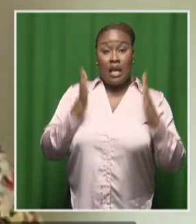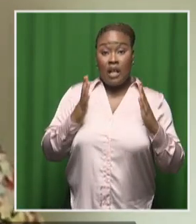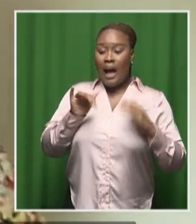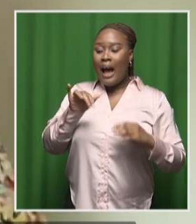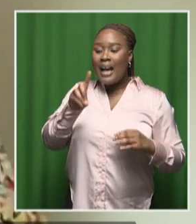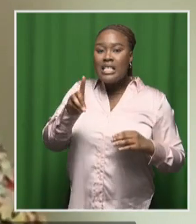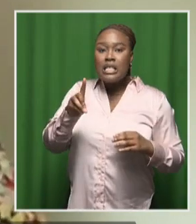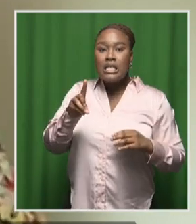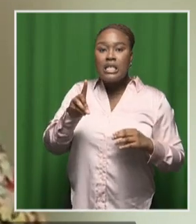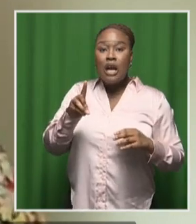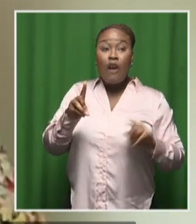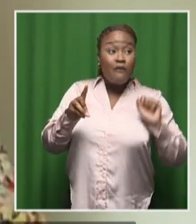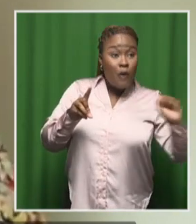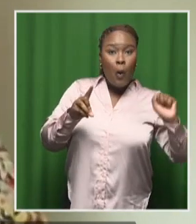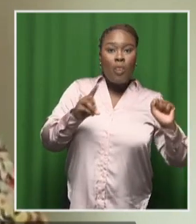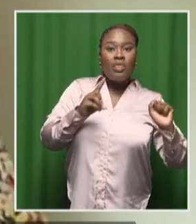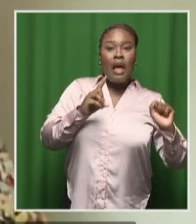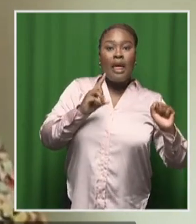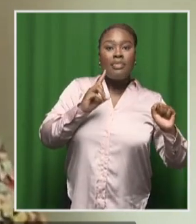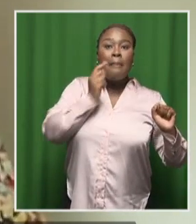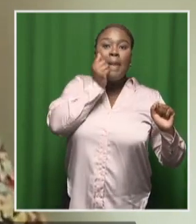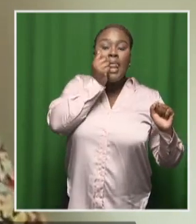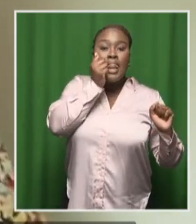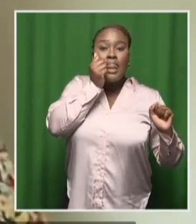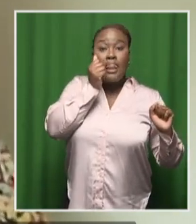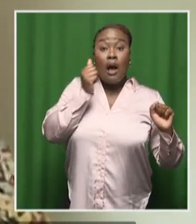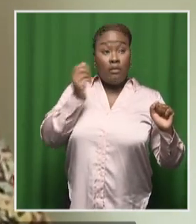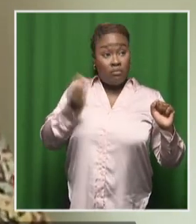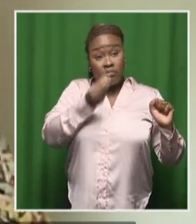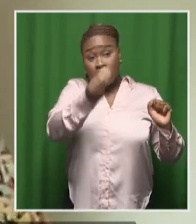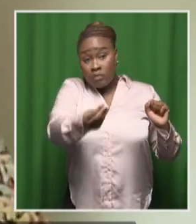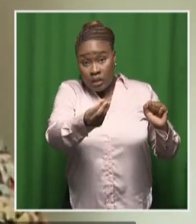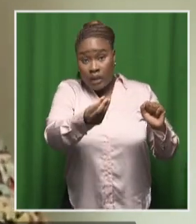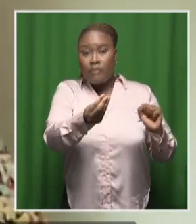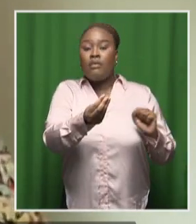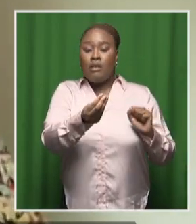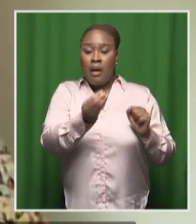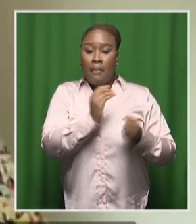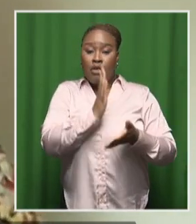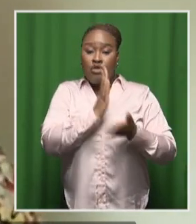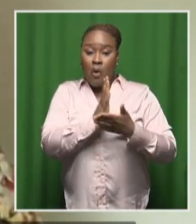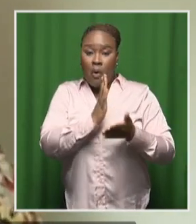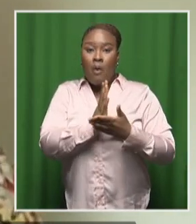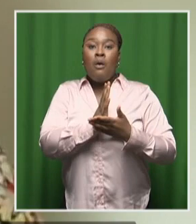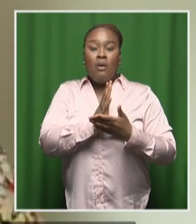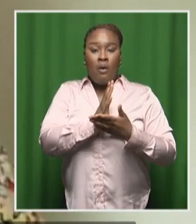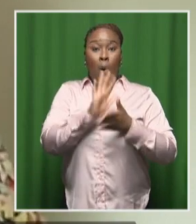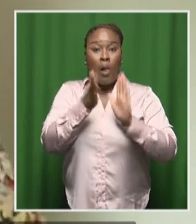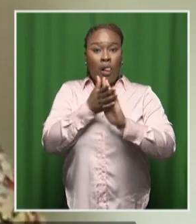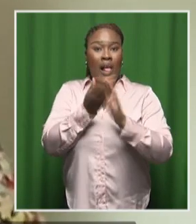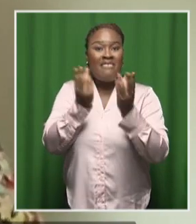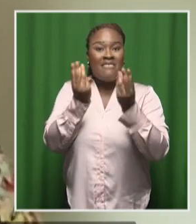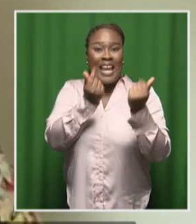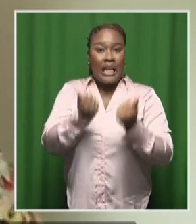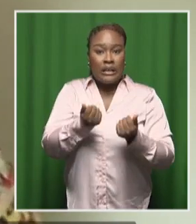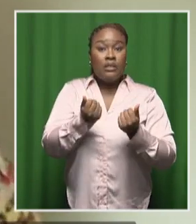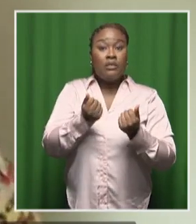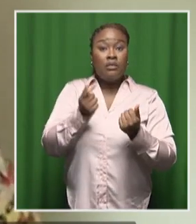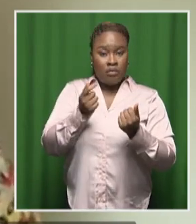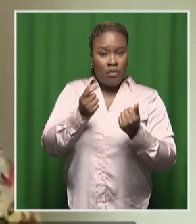or details of the person and ensure that all finances are placed before the